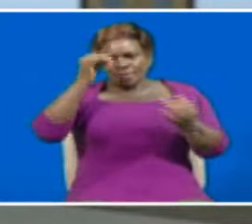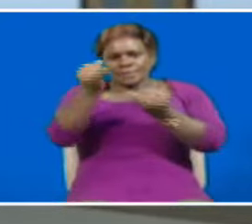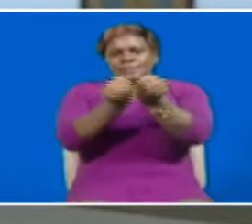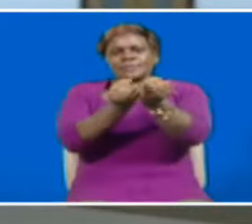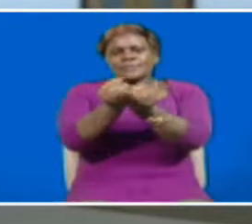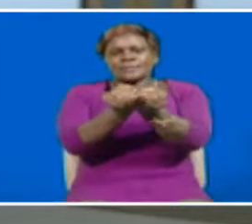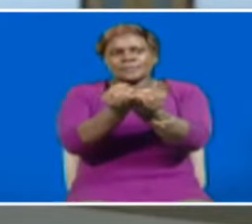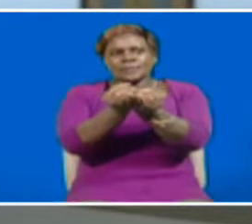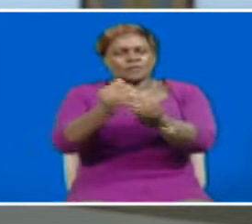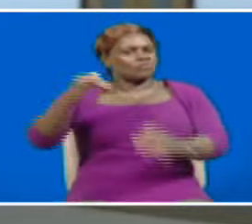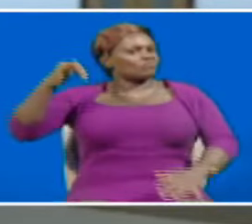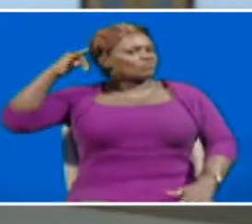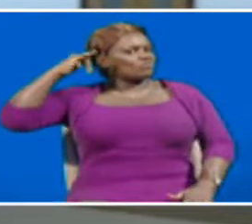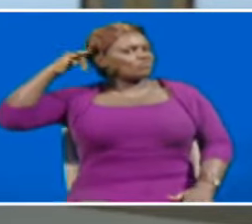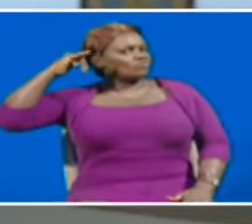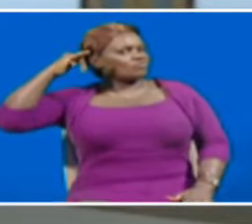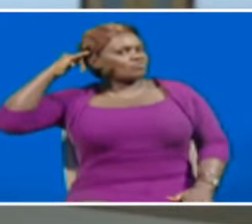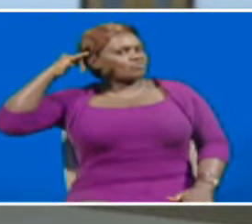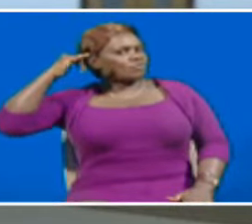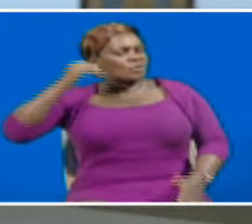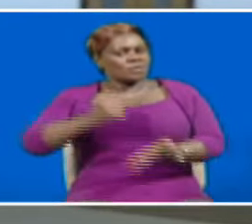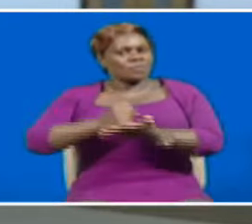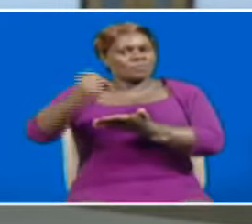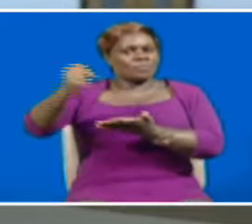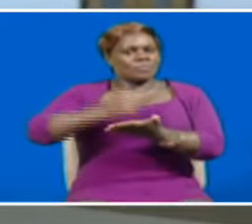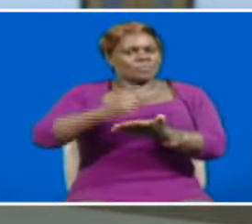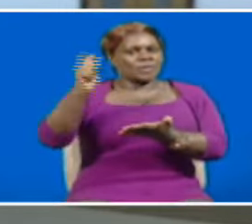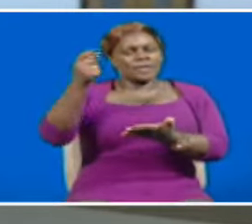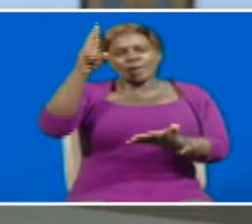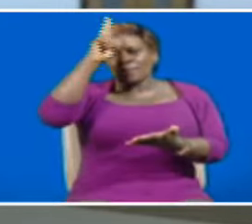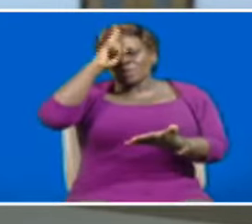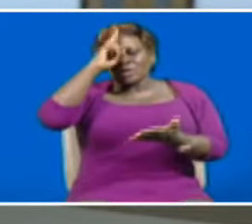Saturday had a phone conversation over the deployment of Kenyan police officers to